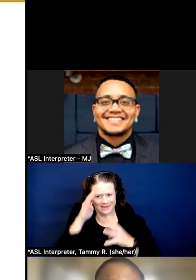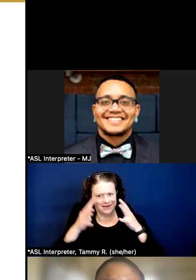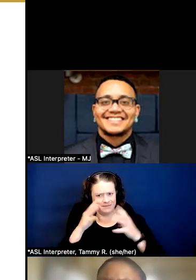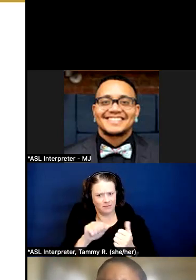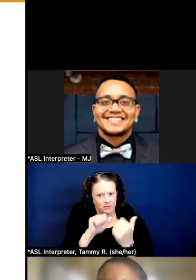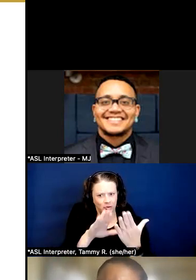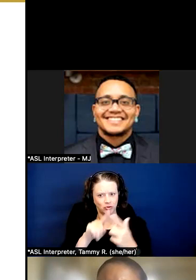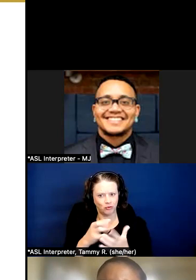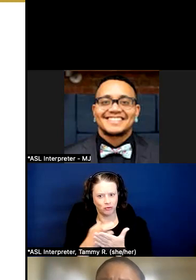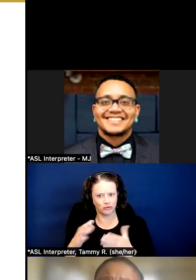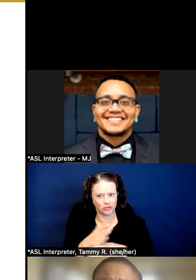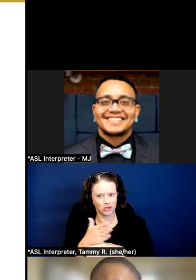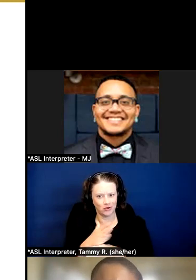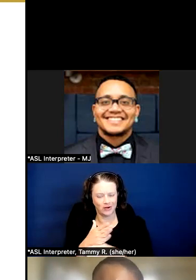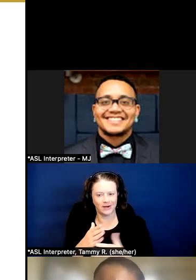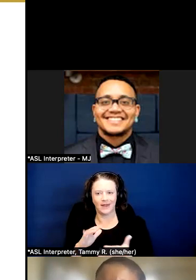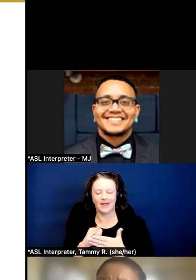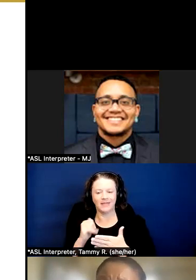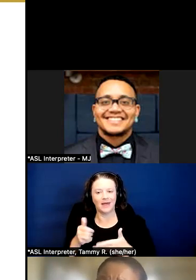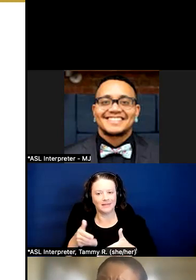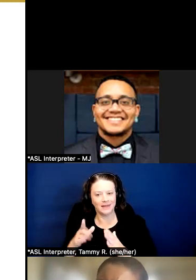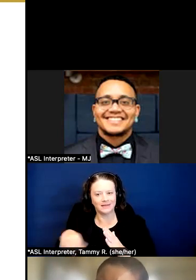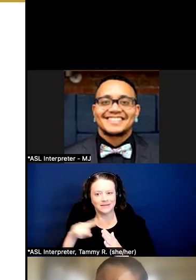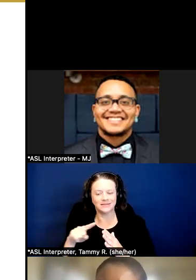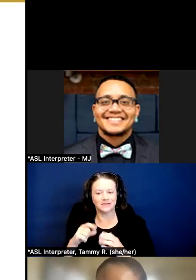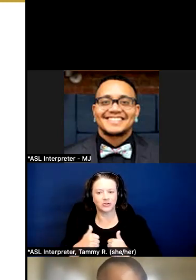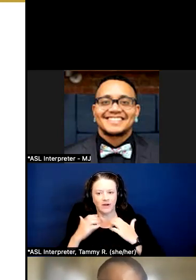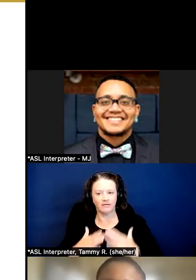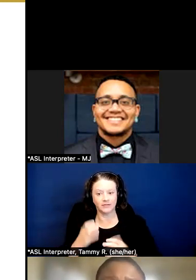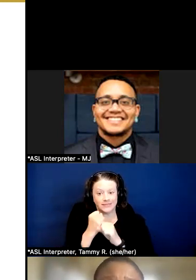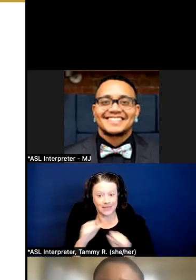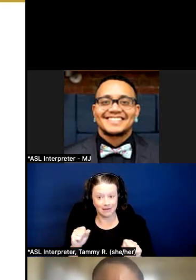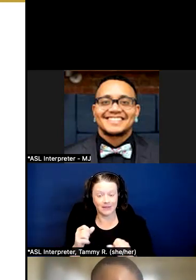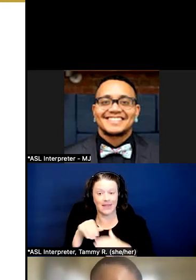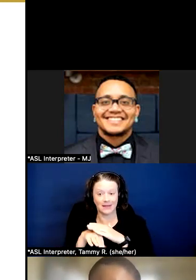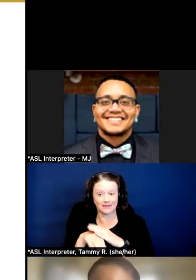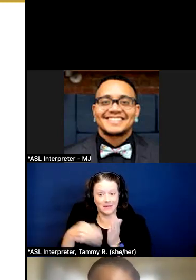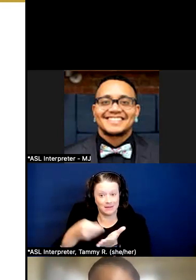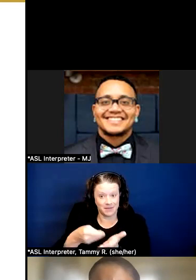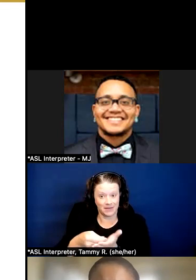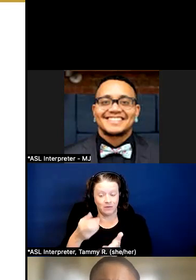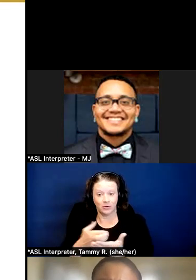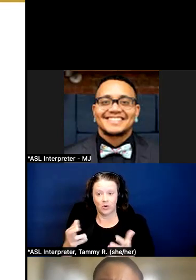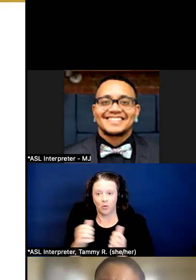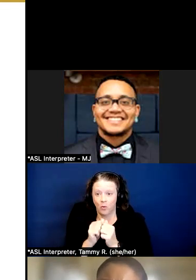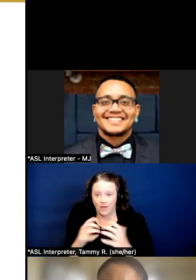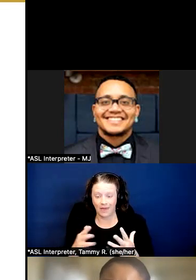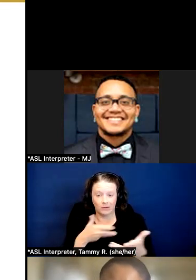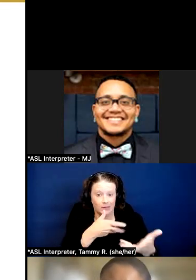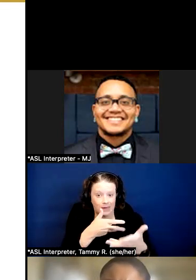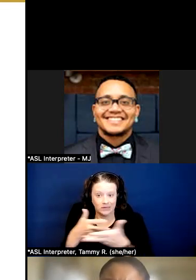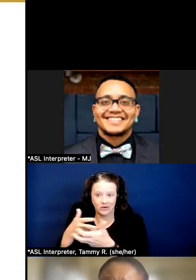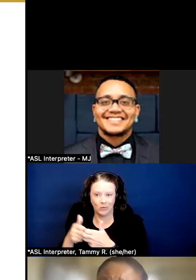because it allows survivors to safely access monetary resources without engaging with traditional